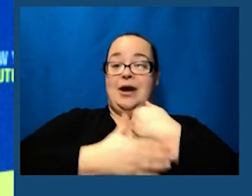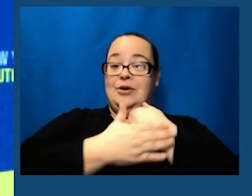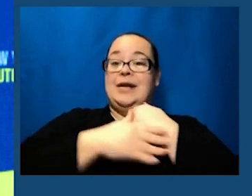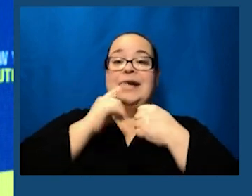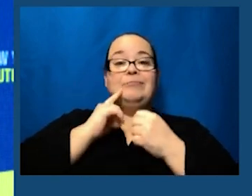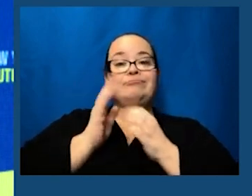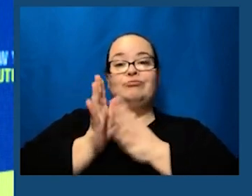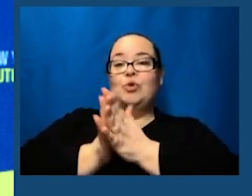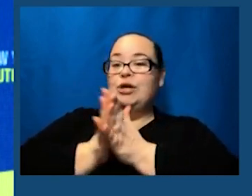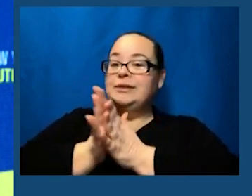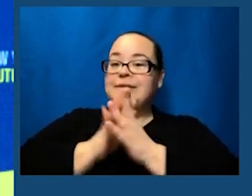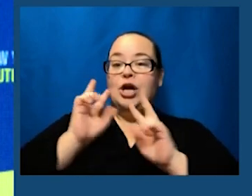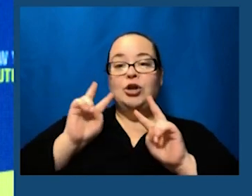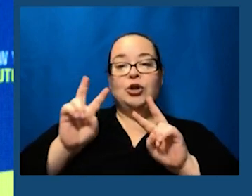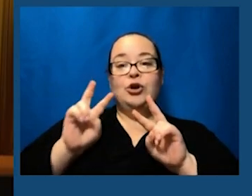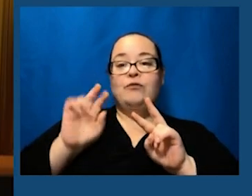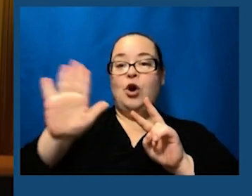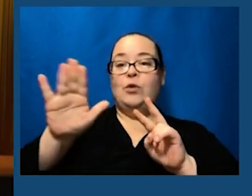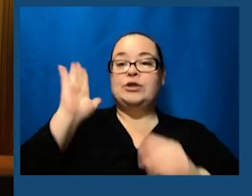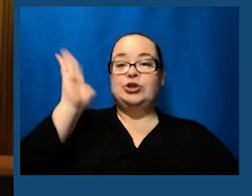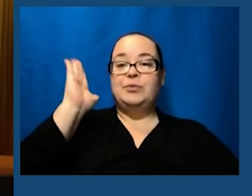Thank you.